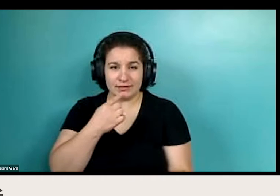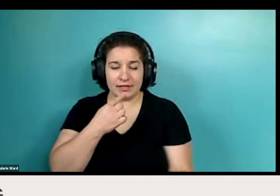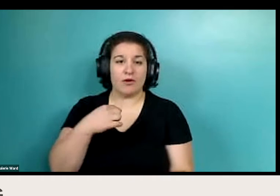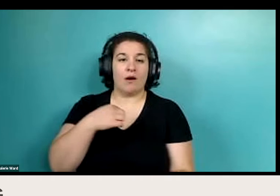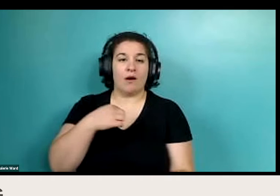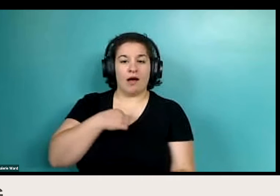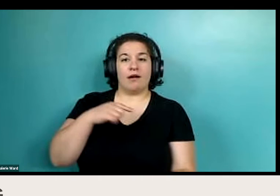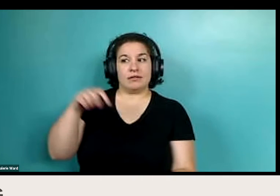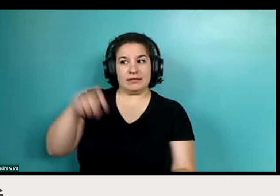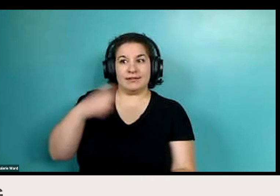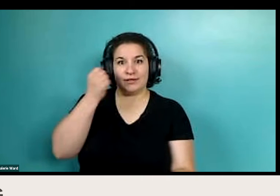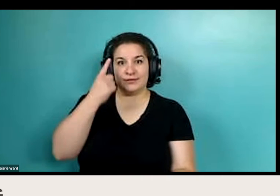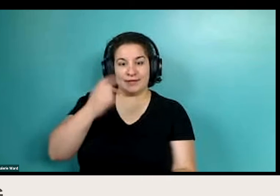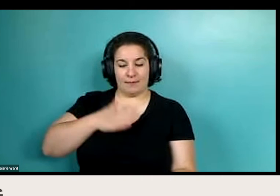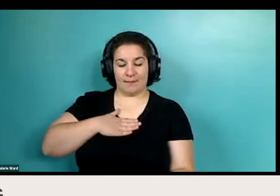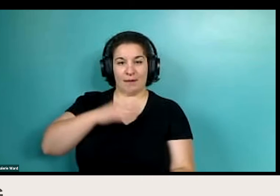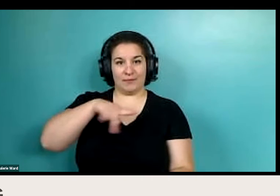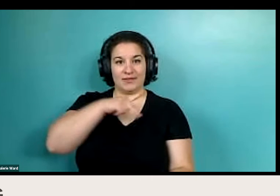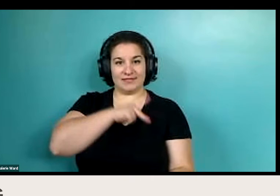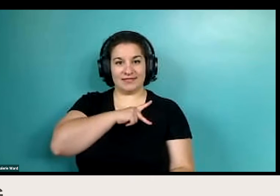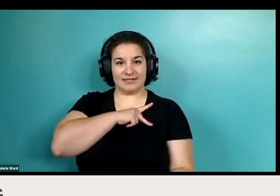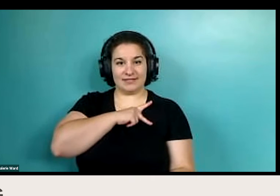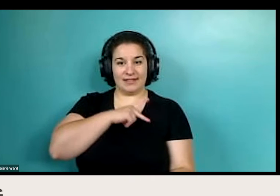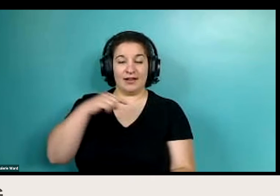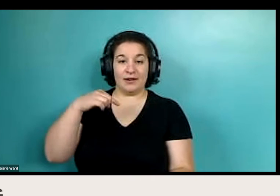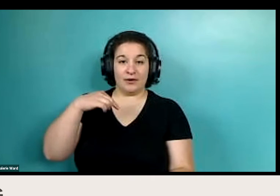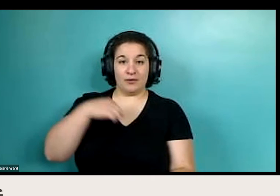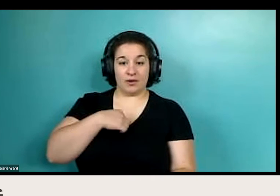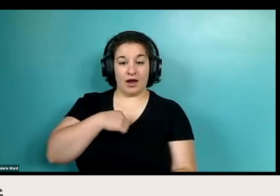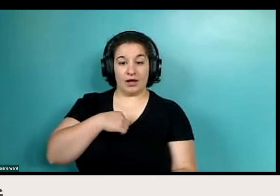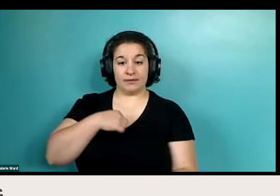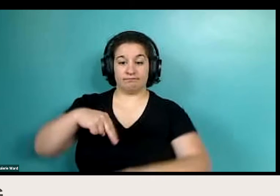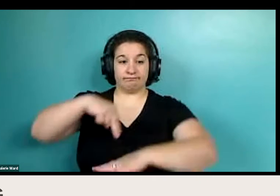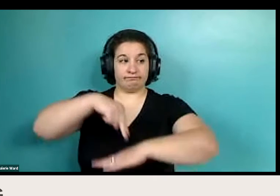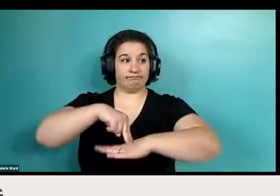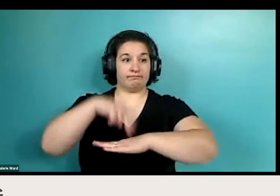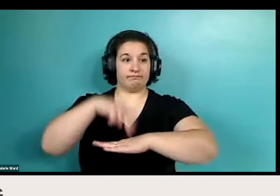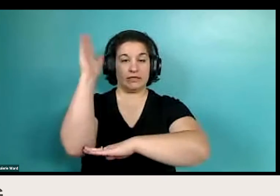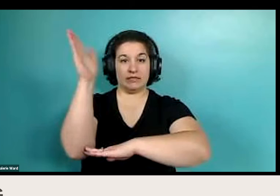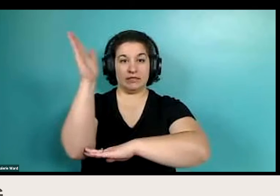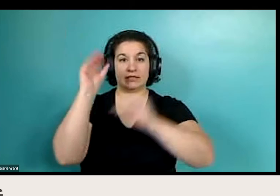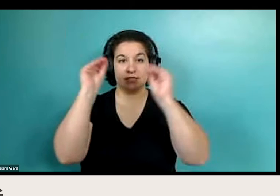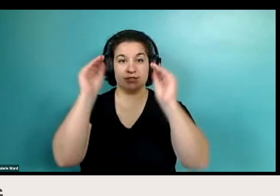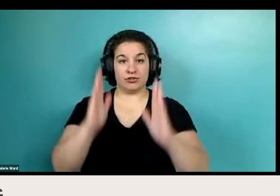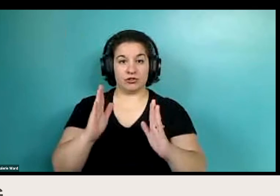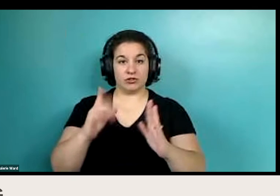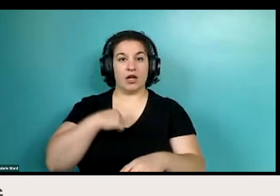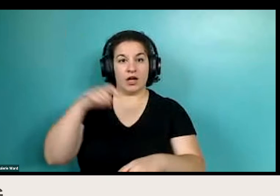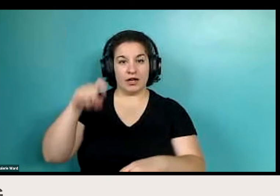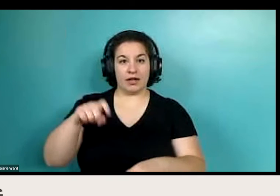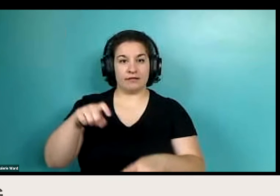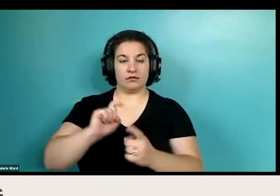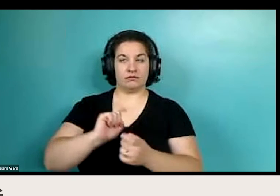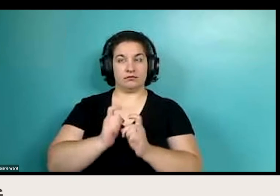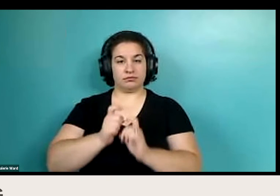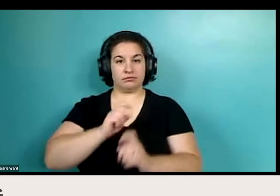personality. And when I'm up on that stage, when I'm performing as an instructor, I have to temper that a little bit. So it really goes into